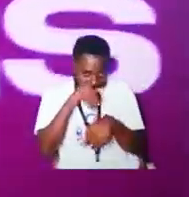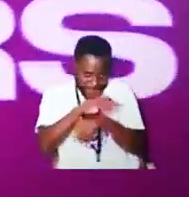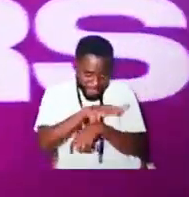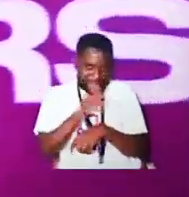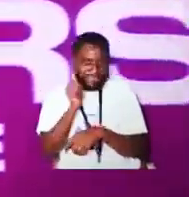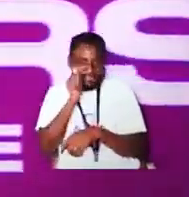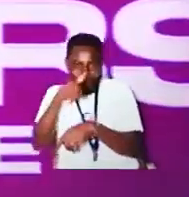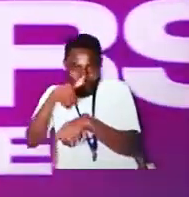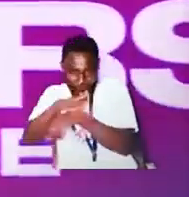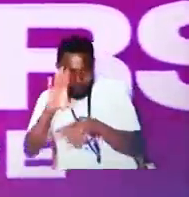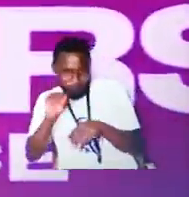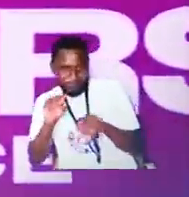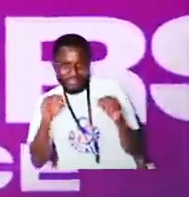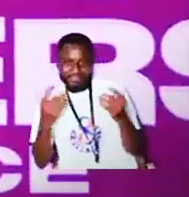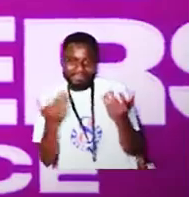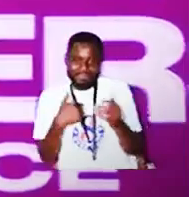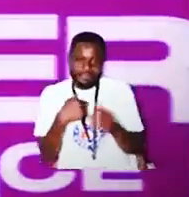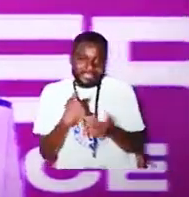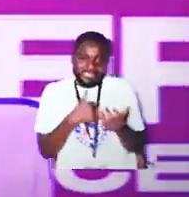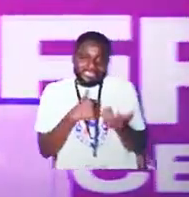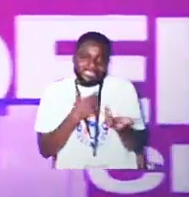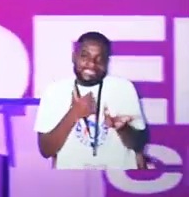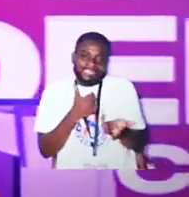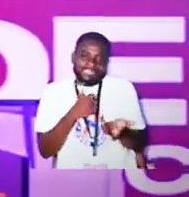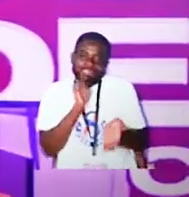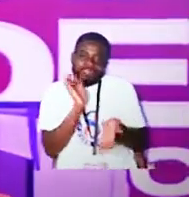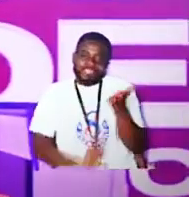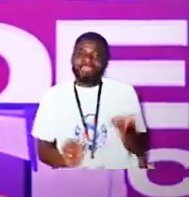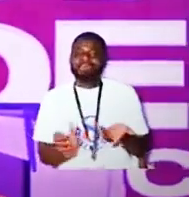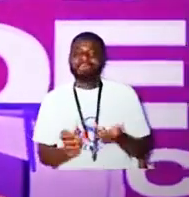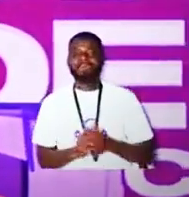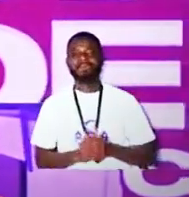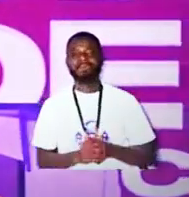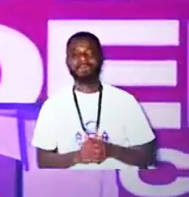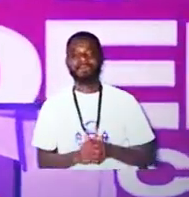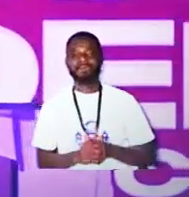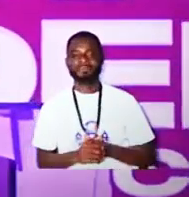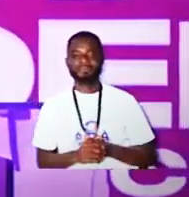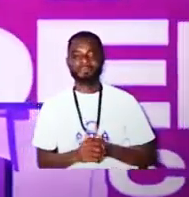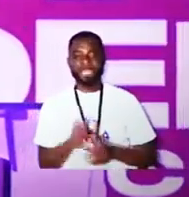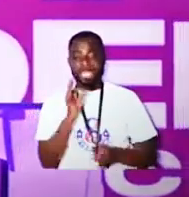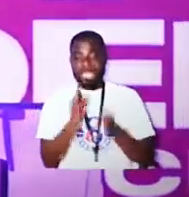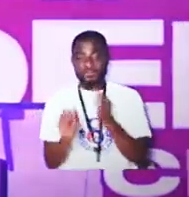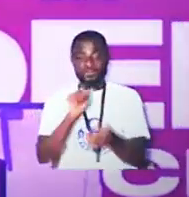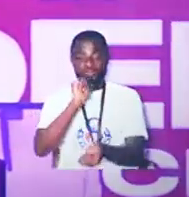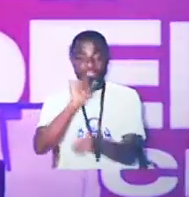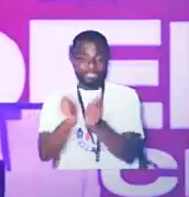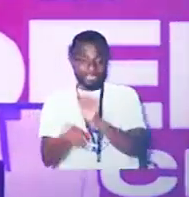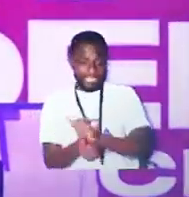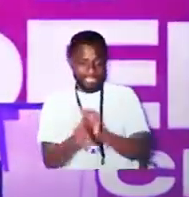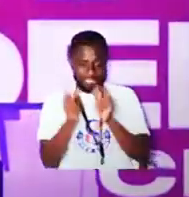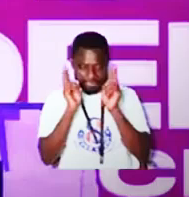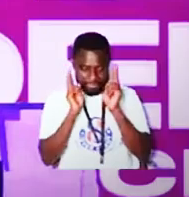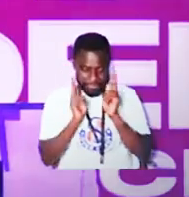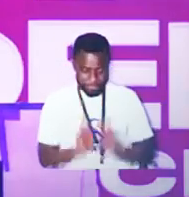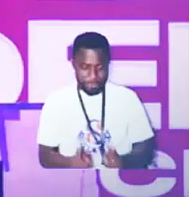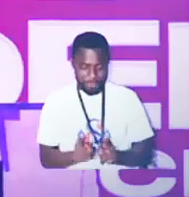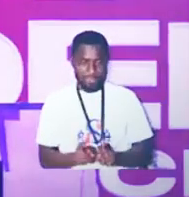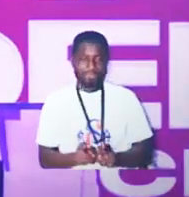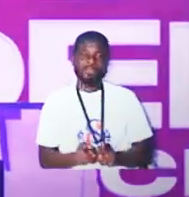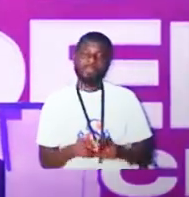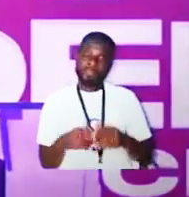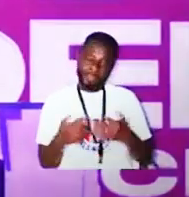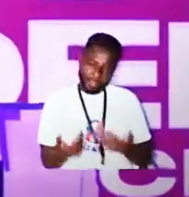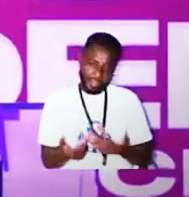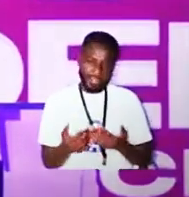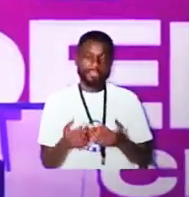this for a fact. Even the people who sit behind their computers, if you don't change them, no figure that will